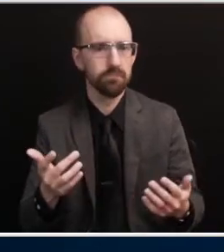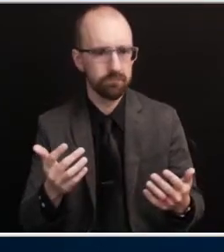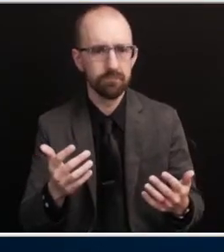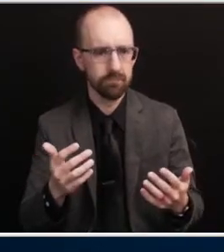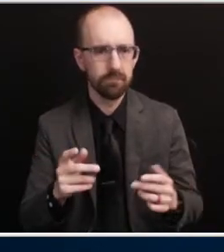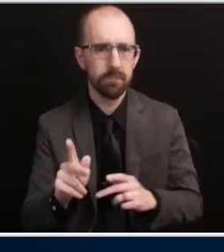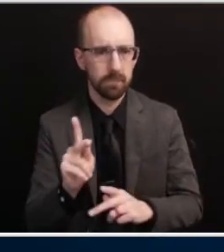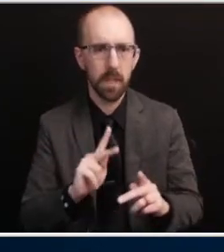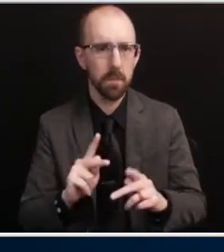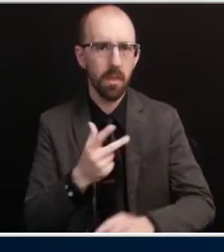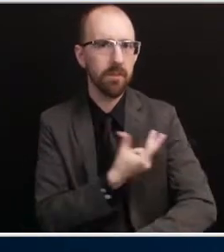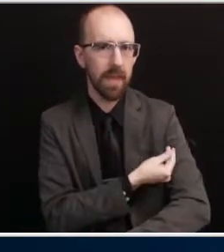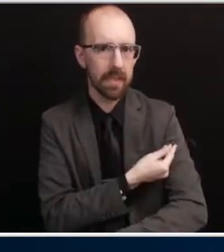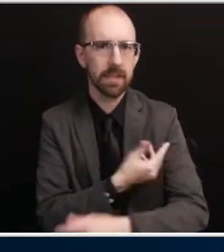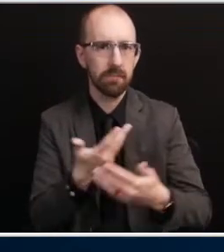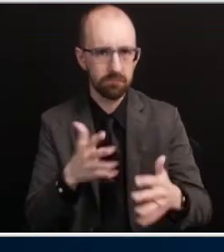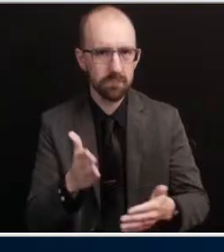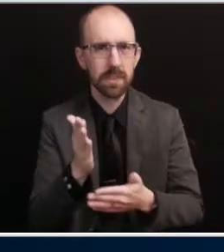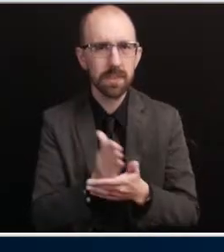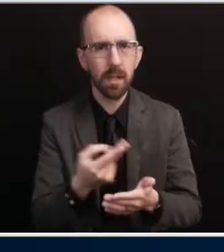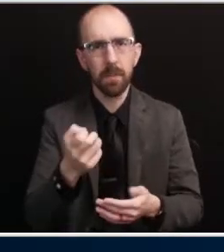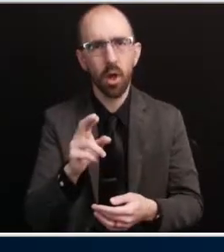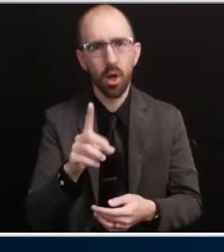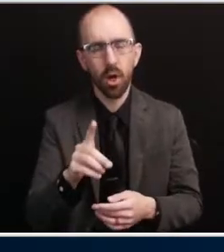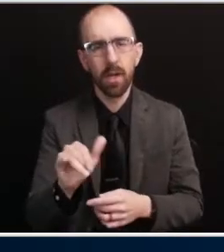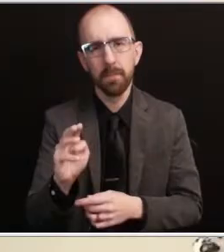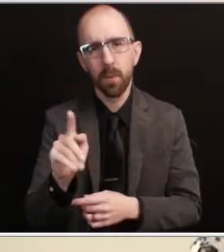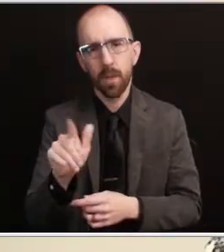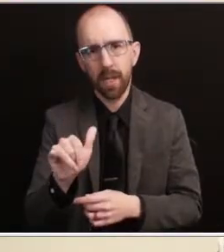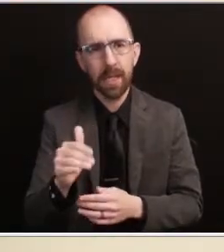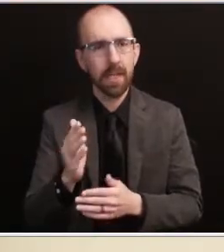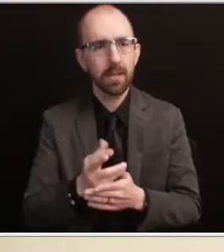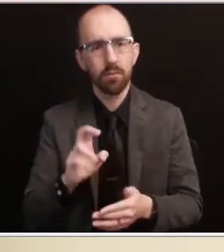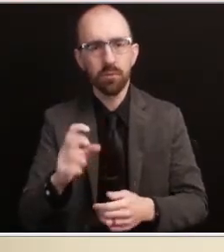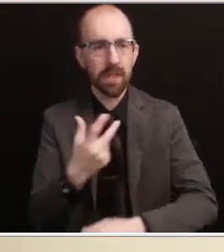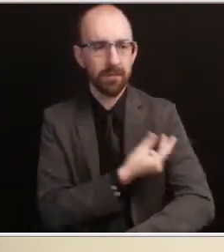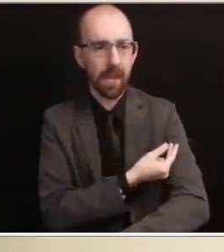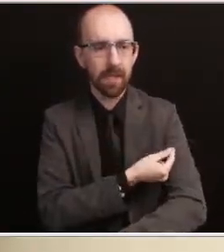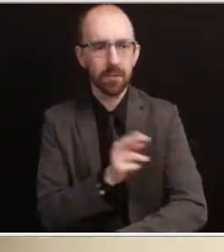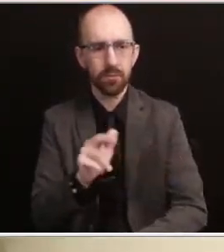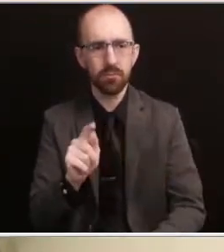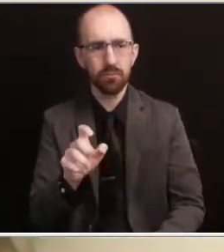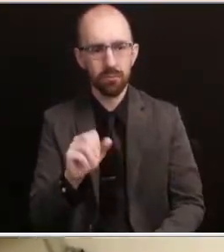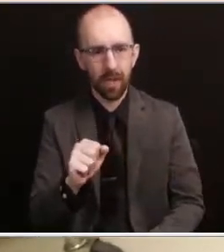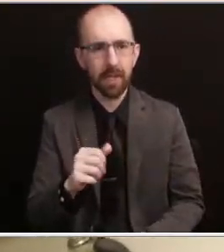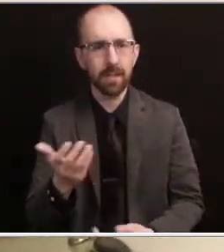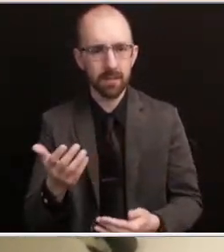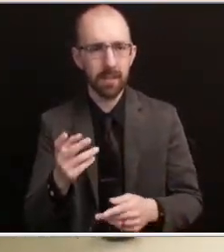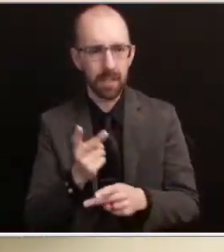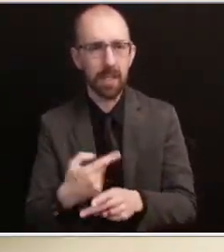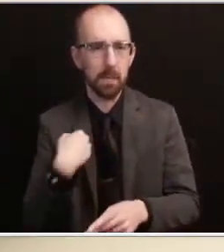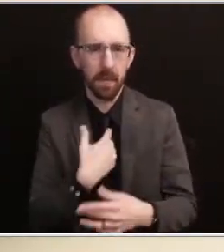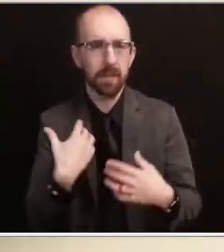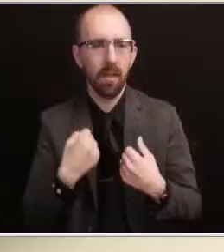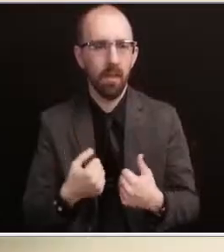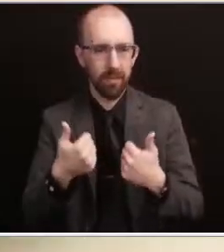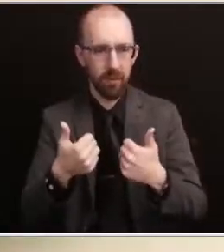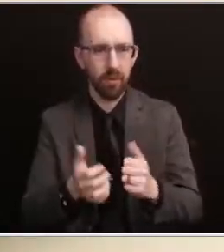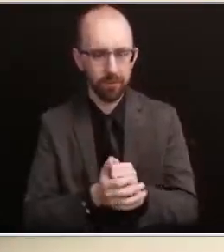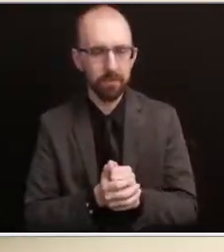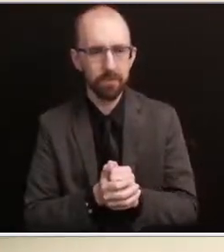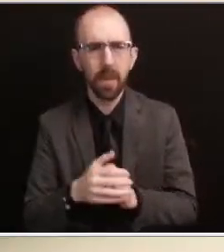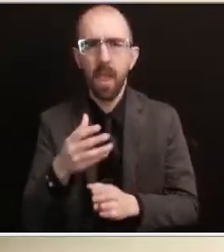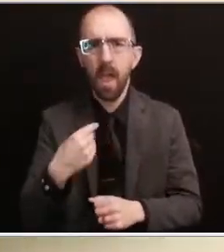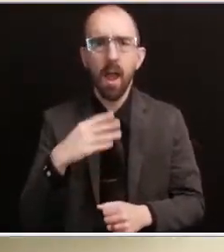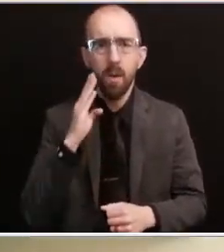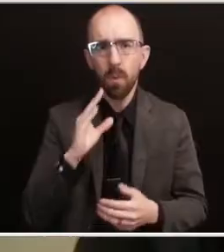been vaccinated. There's some herd immunity that also the revaccination rates have, kept us a little bit healthier. And I would say that